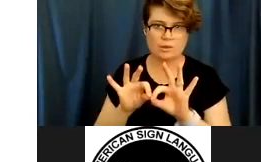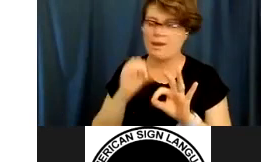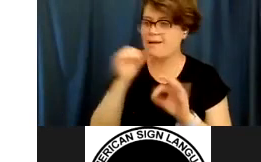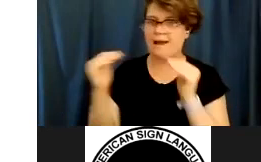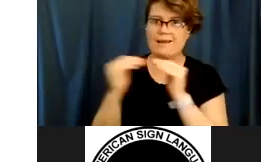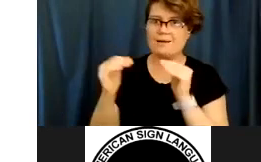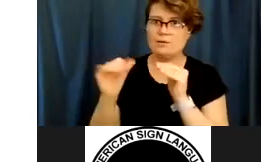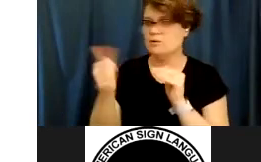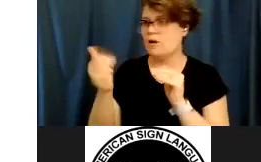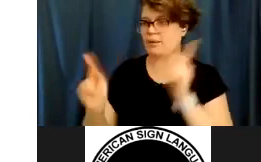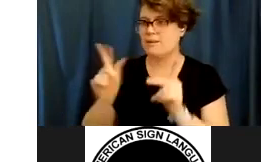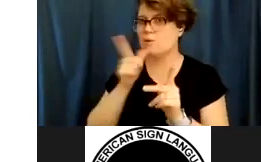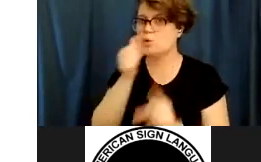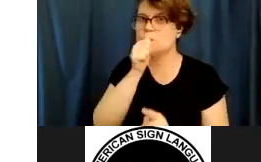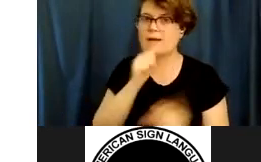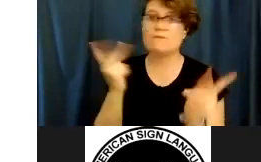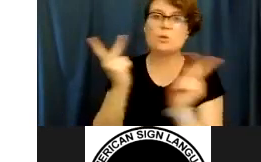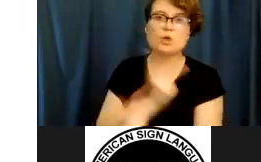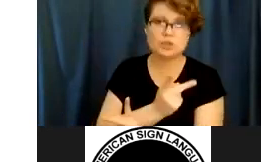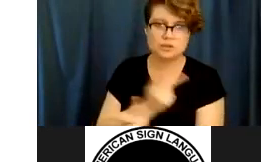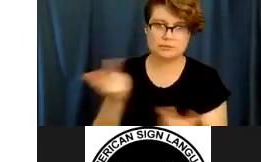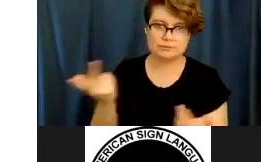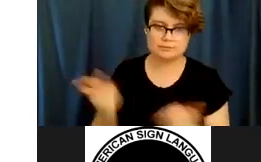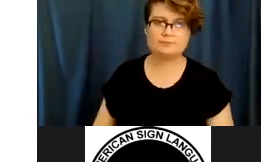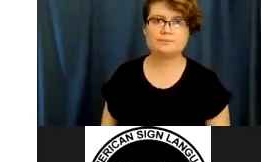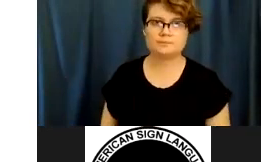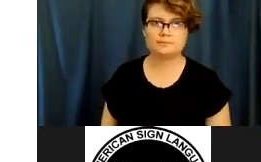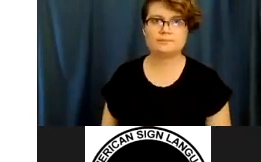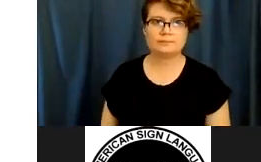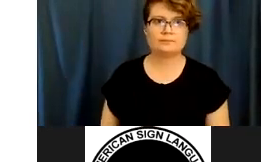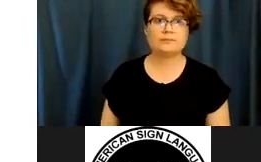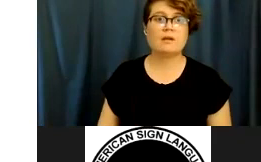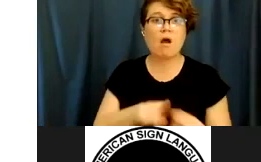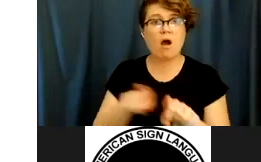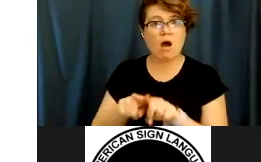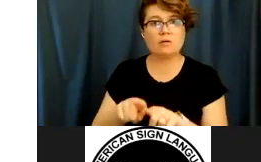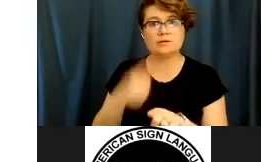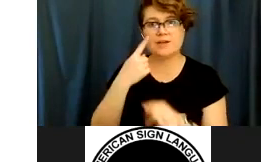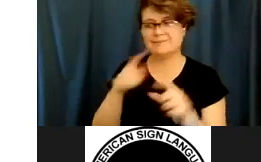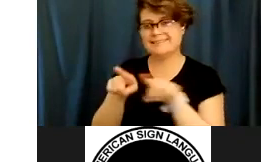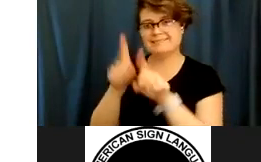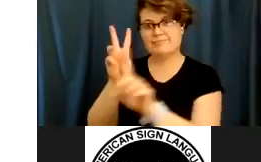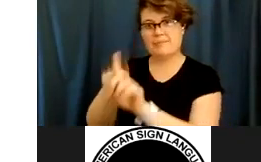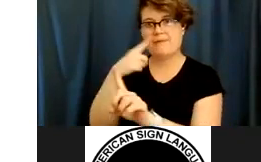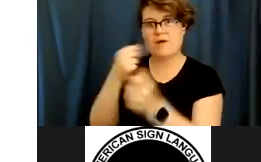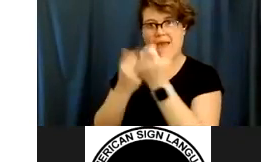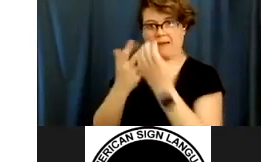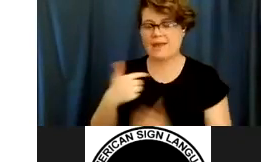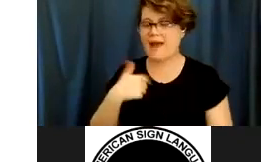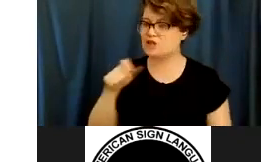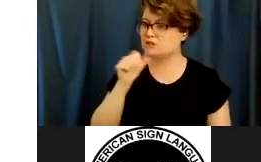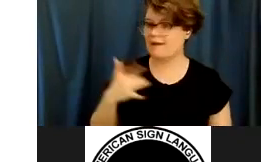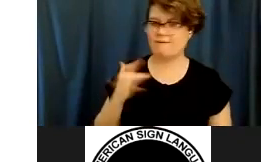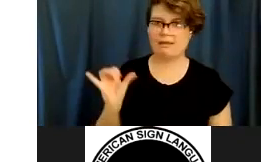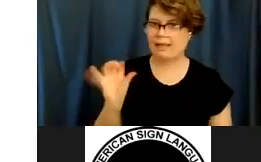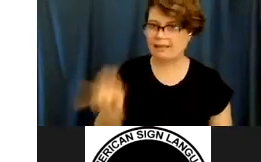of others who have suffered more greatly. That also goes for the advocate, right? I shouldn't feel like this. I